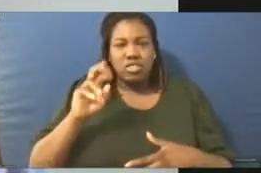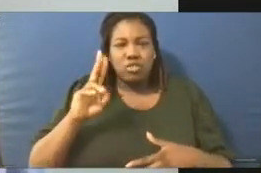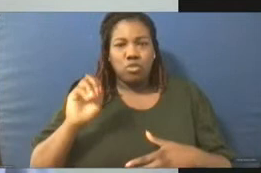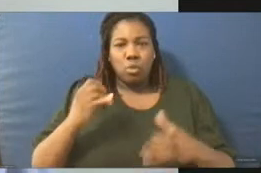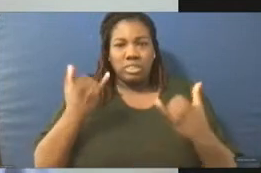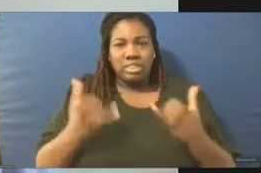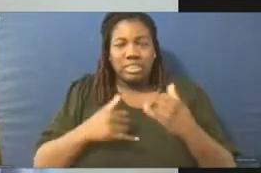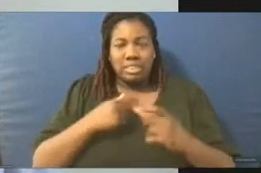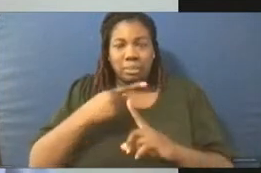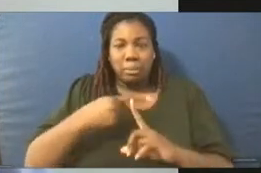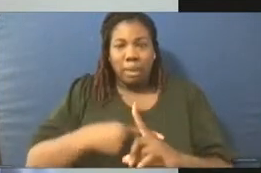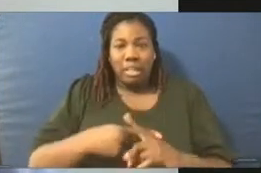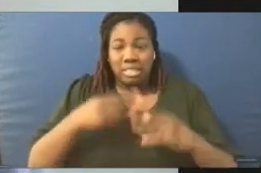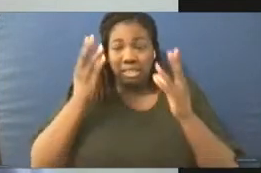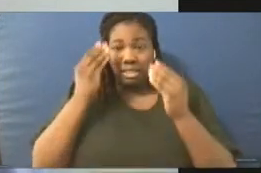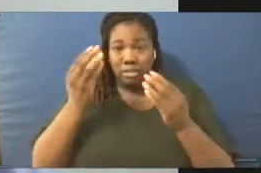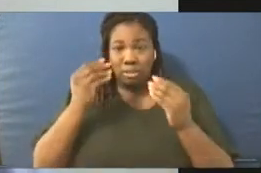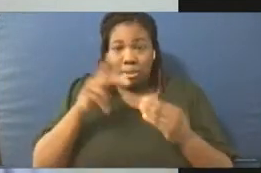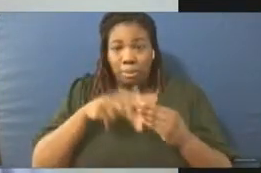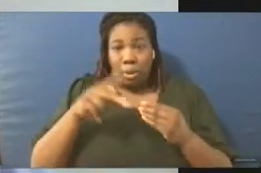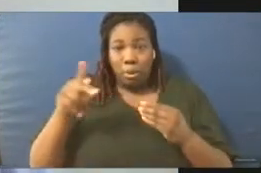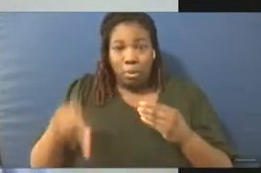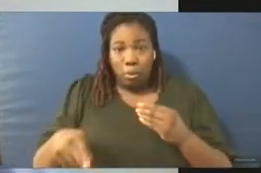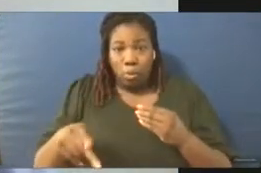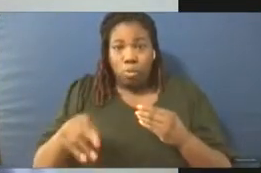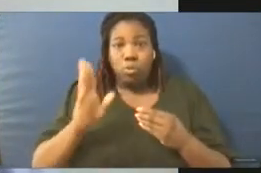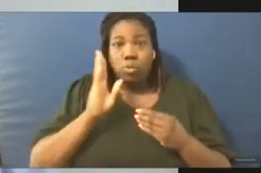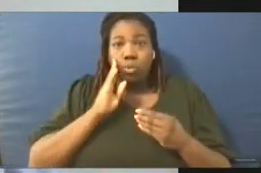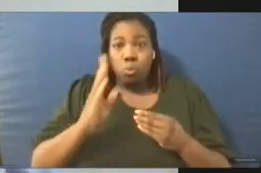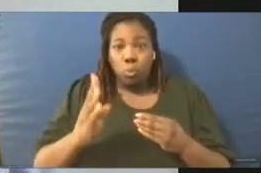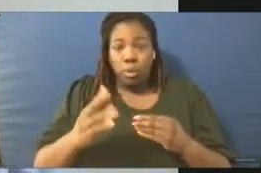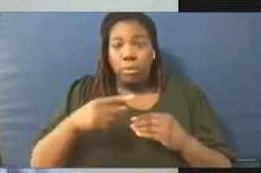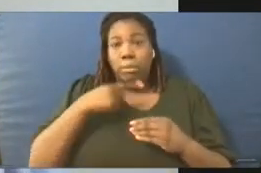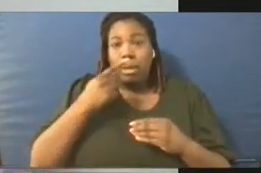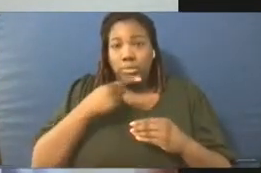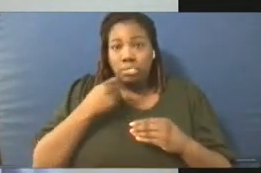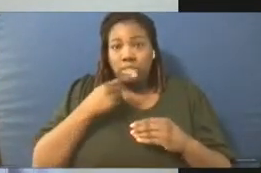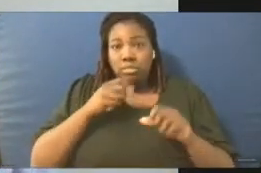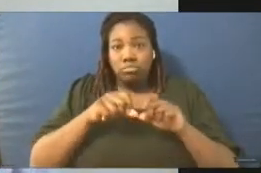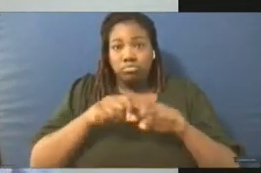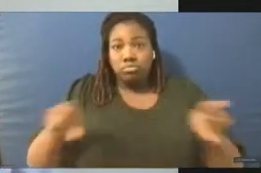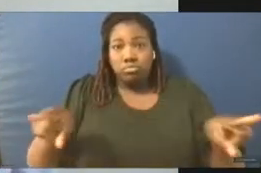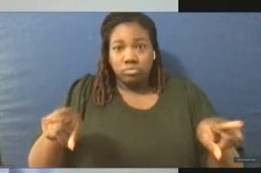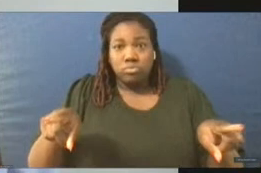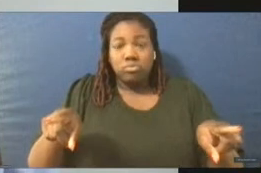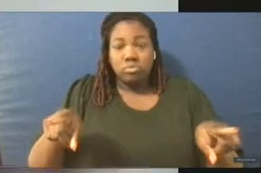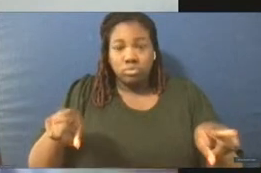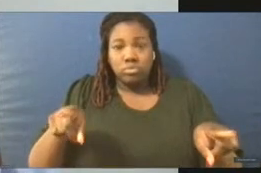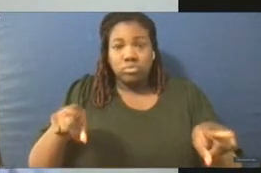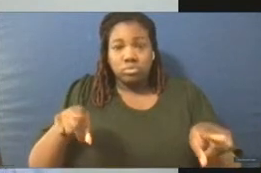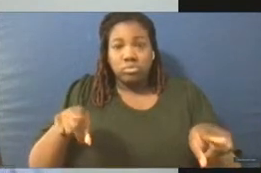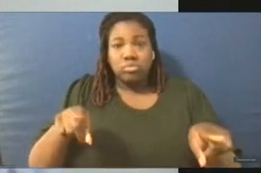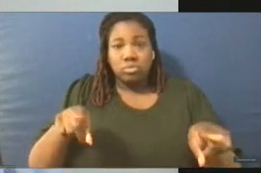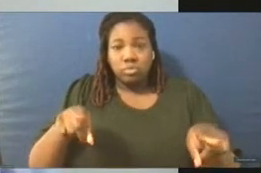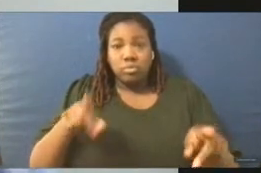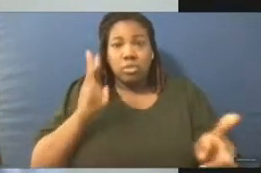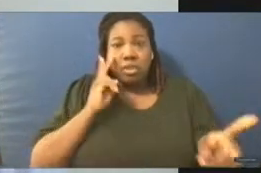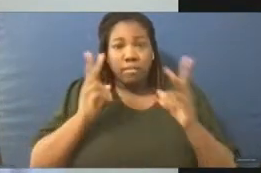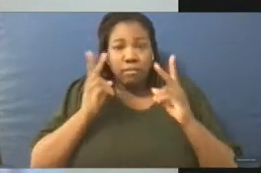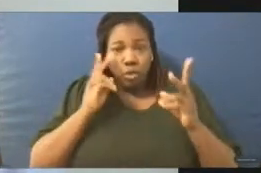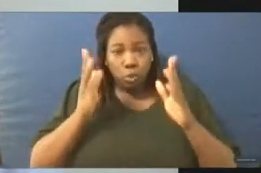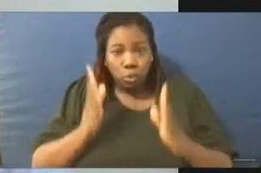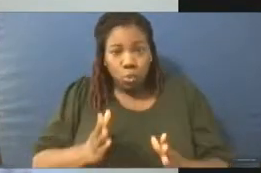This information, the PowerPoint presentation, will be made public, and for viewers as well as